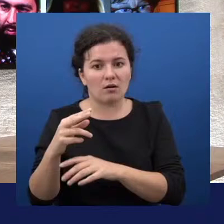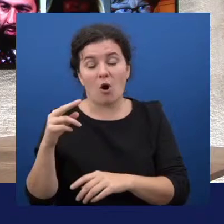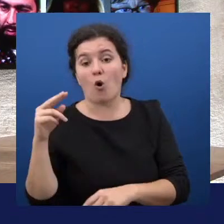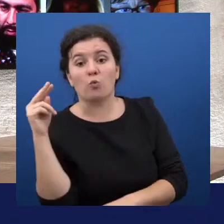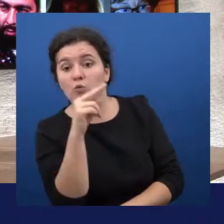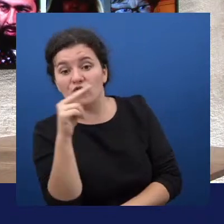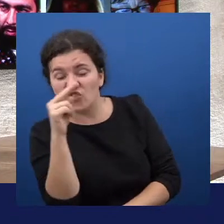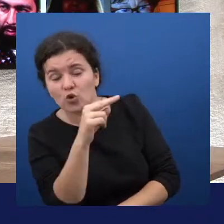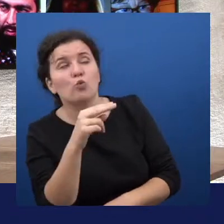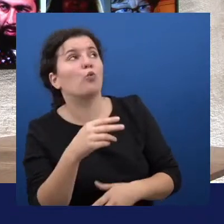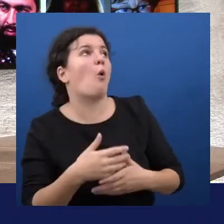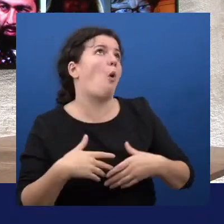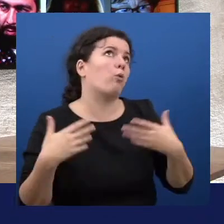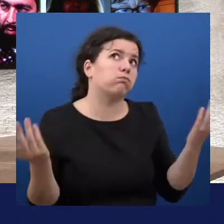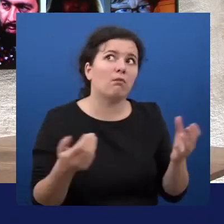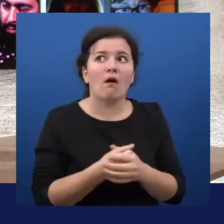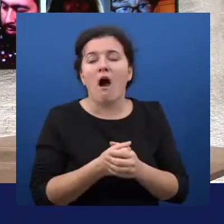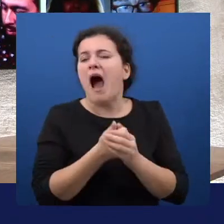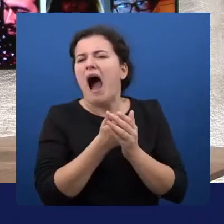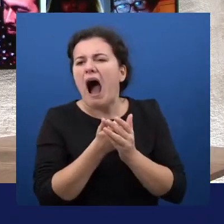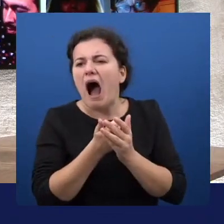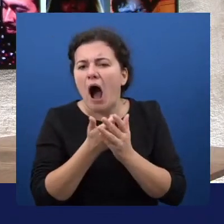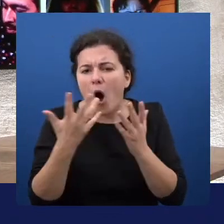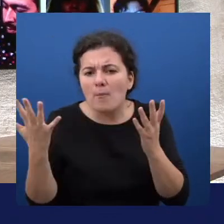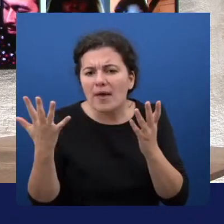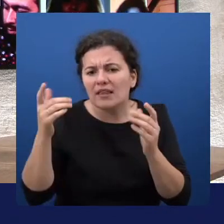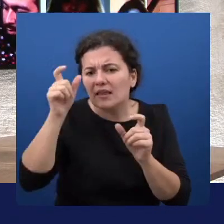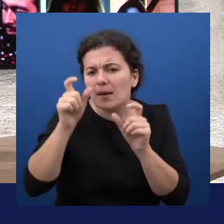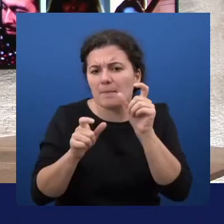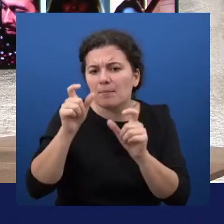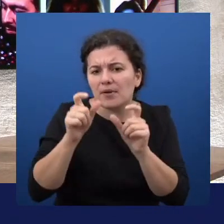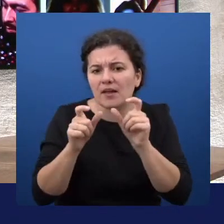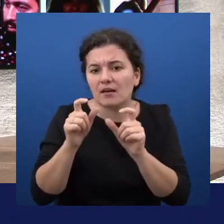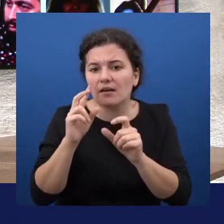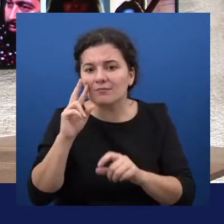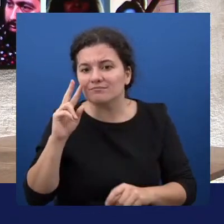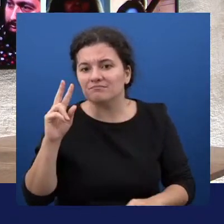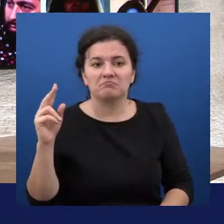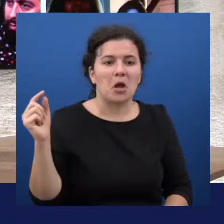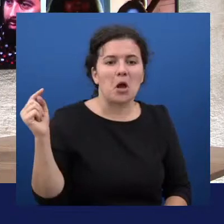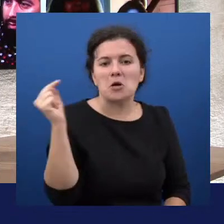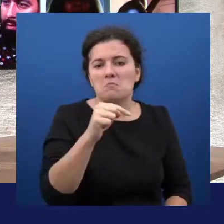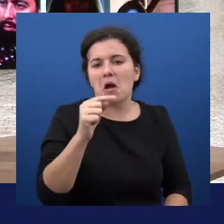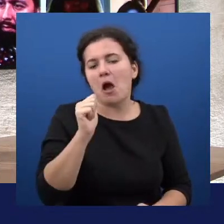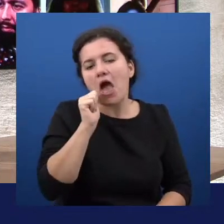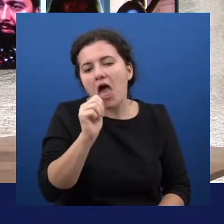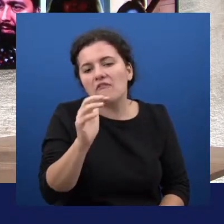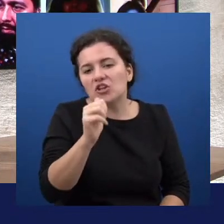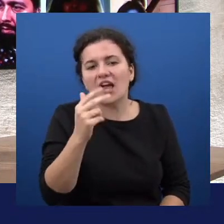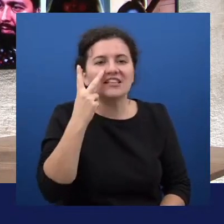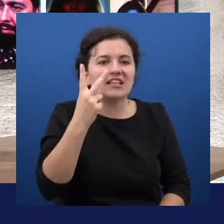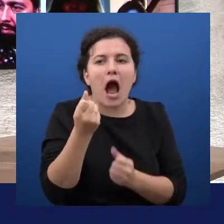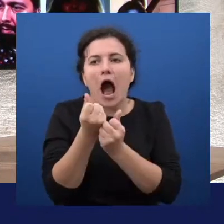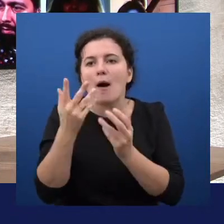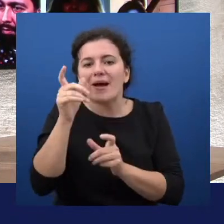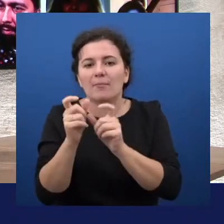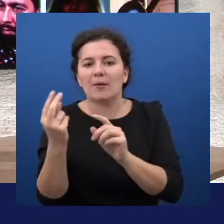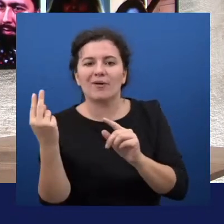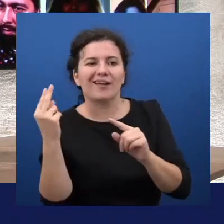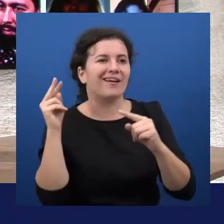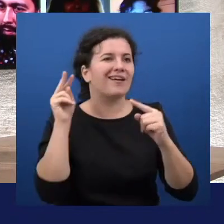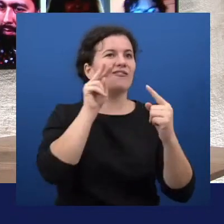many people actually go and read it every day, you can see that one